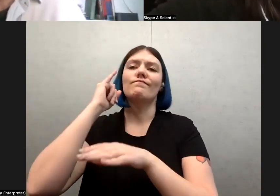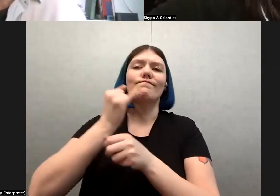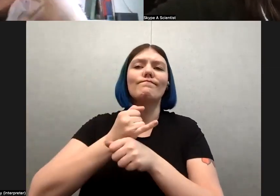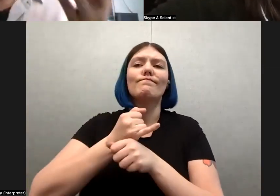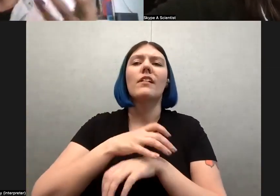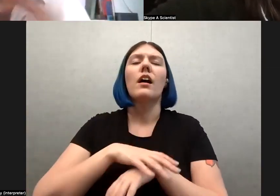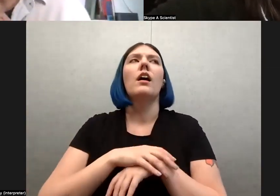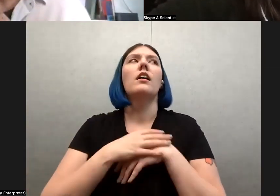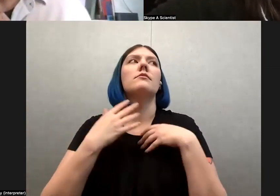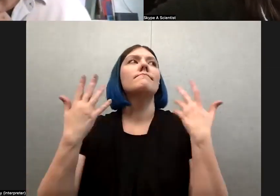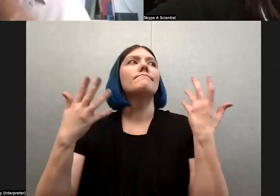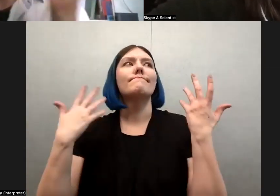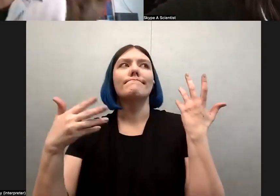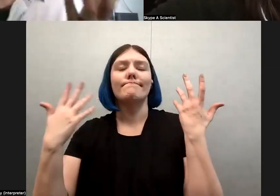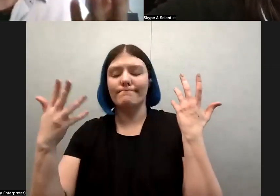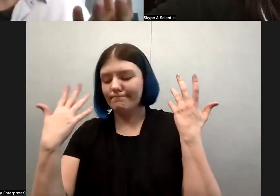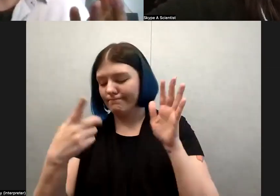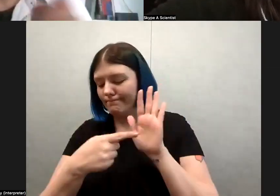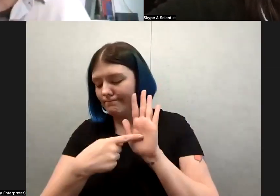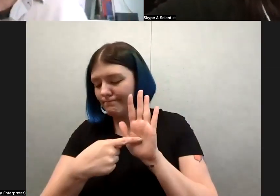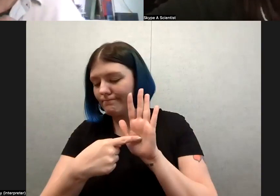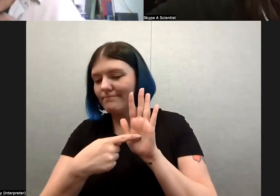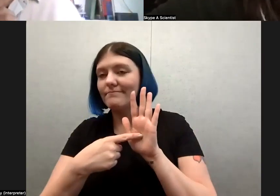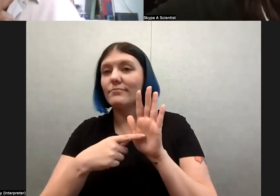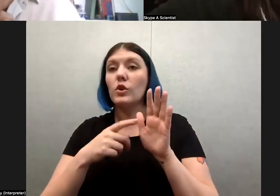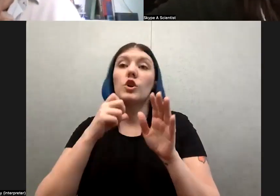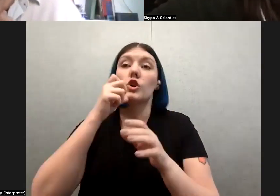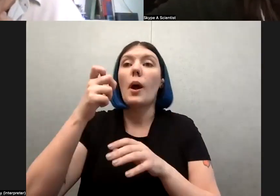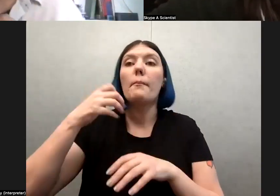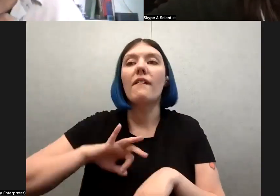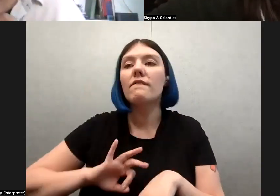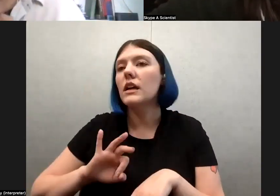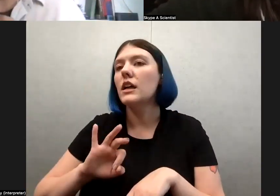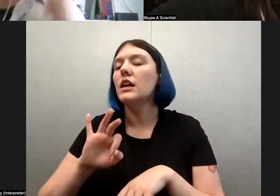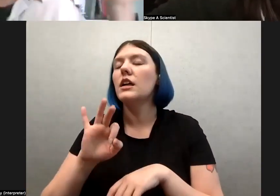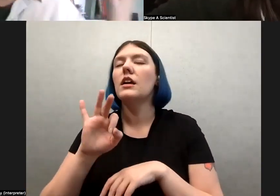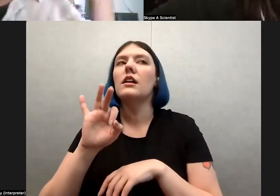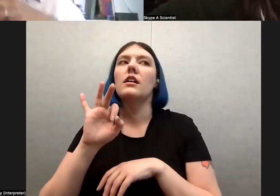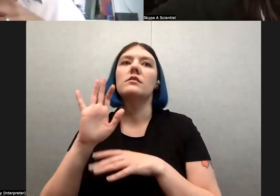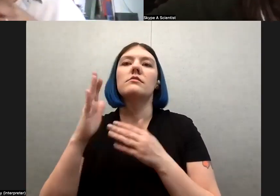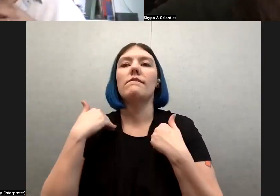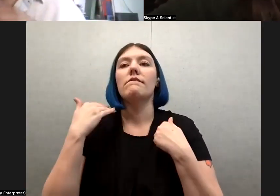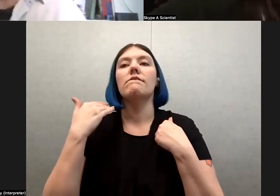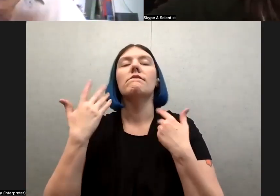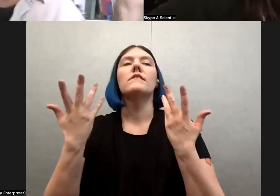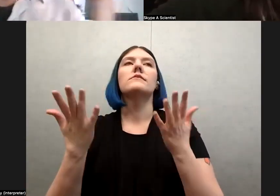example, different nonprofit organizations have lands in the Everglades. So it's a